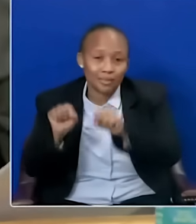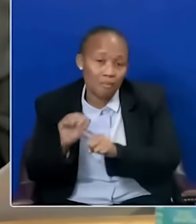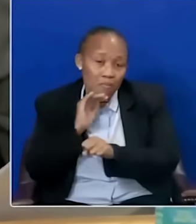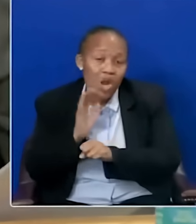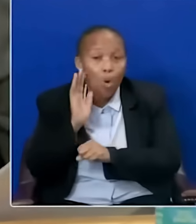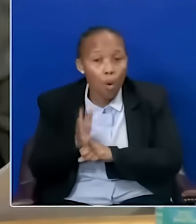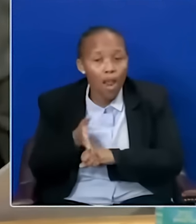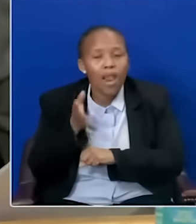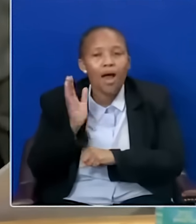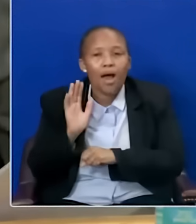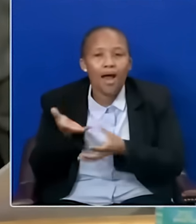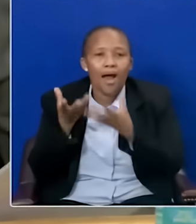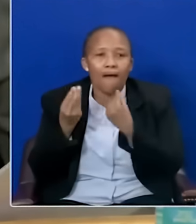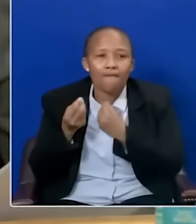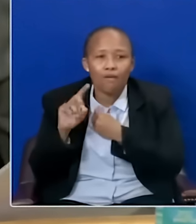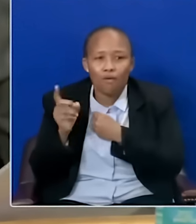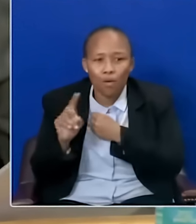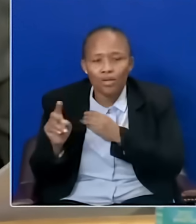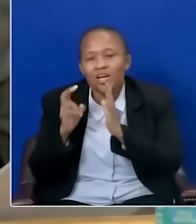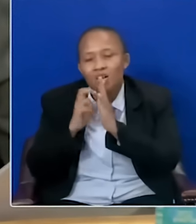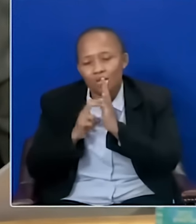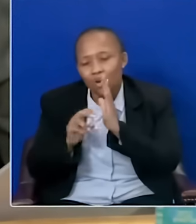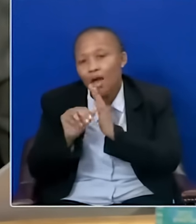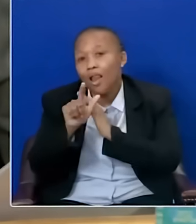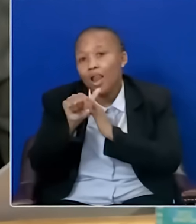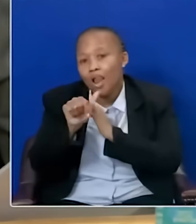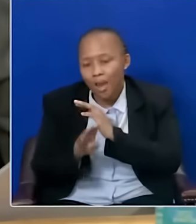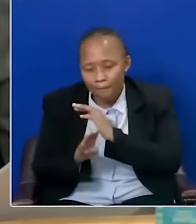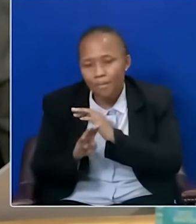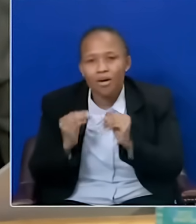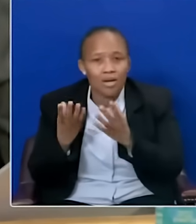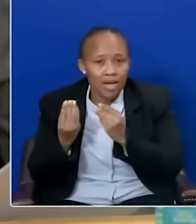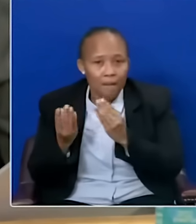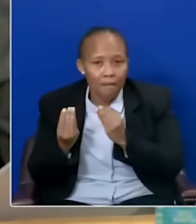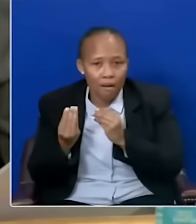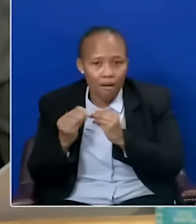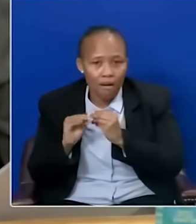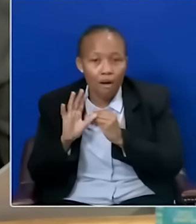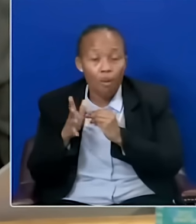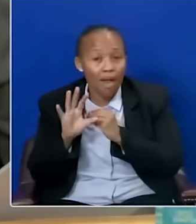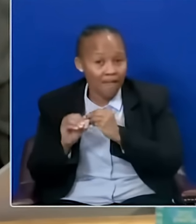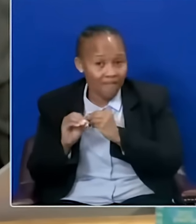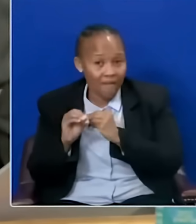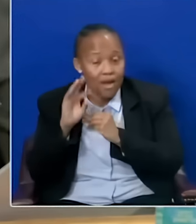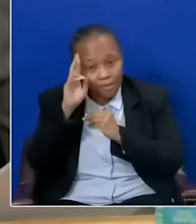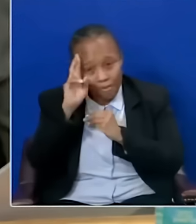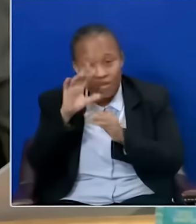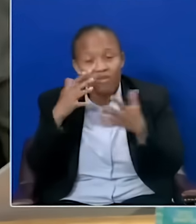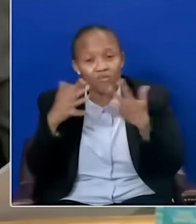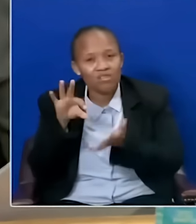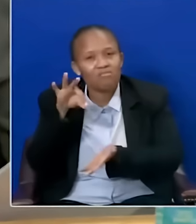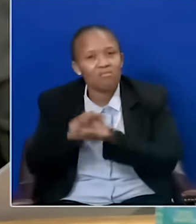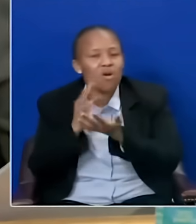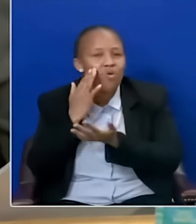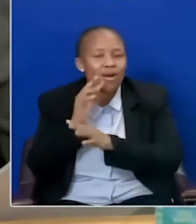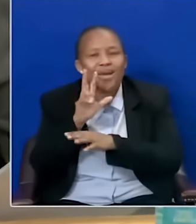regular ABIS lab number that was eventually assigned on 8 November. That is correct, Commissioner. So